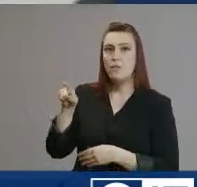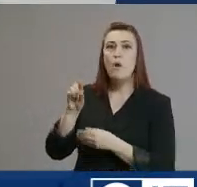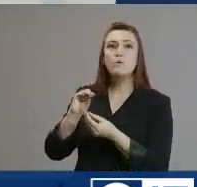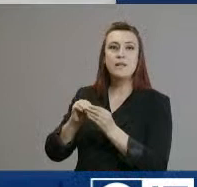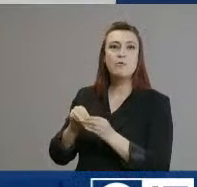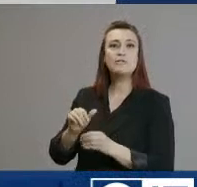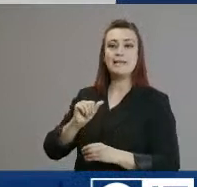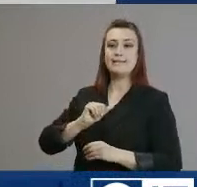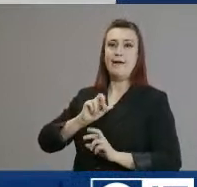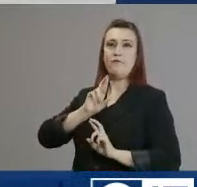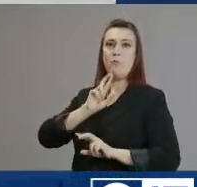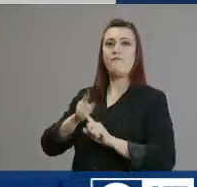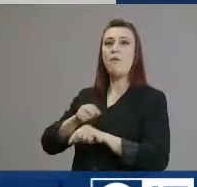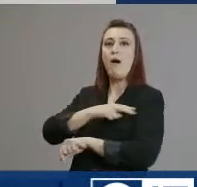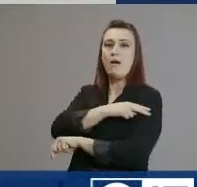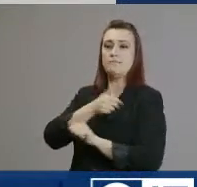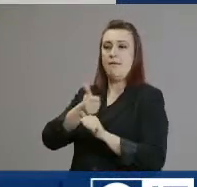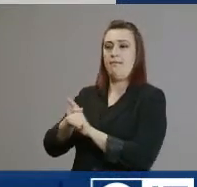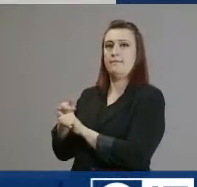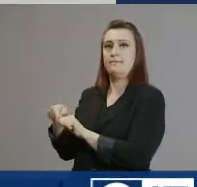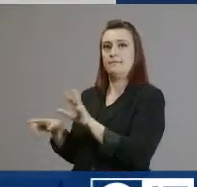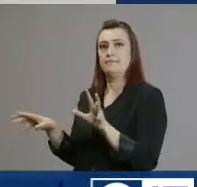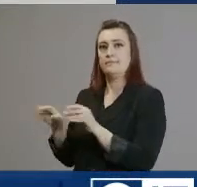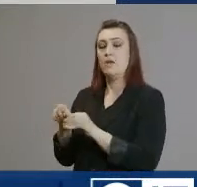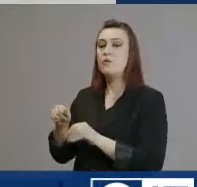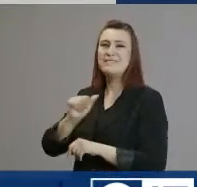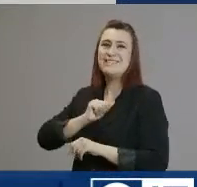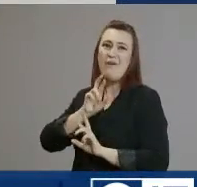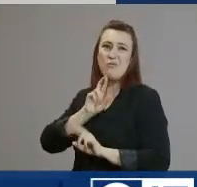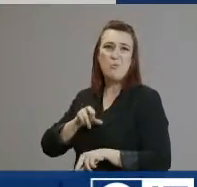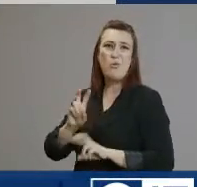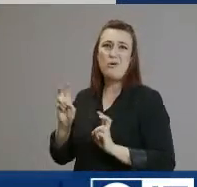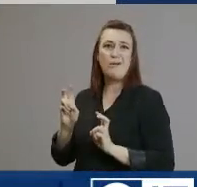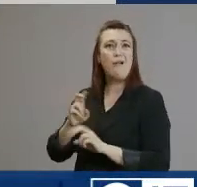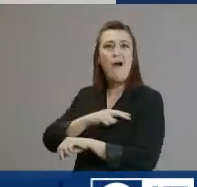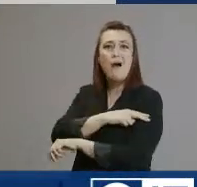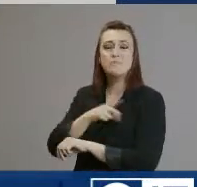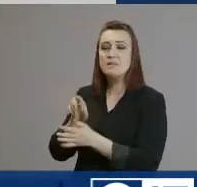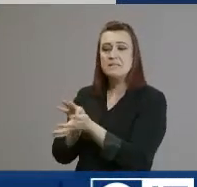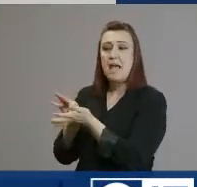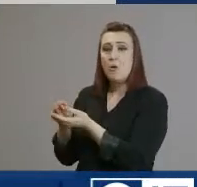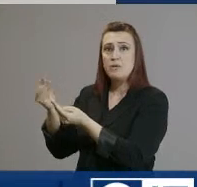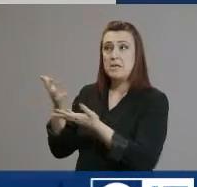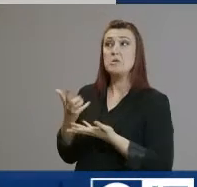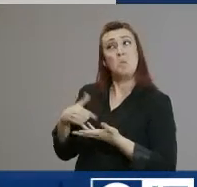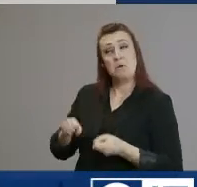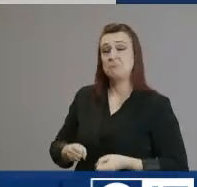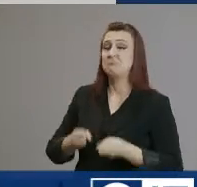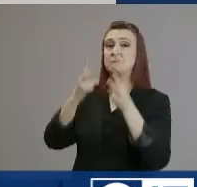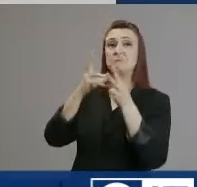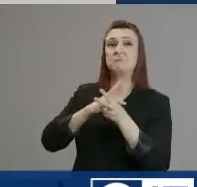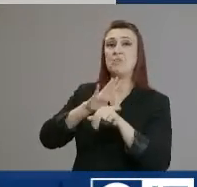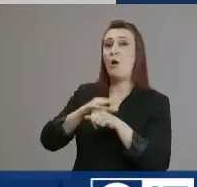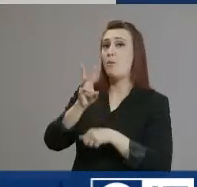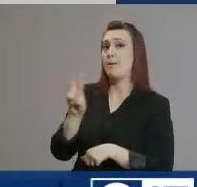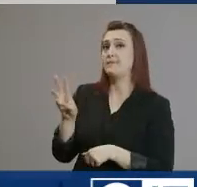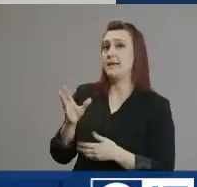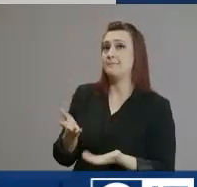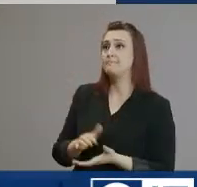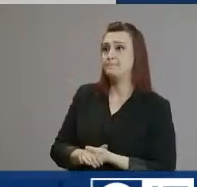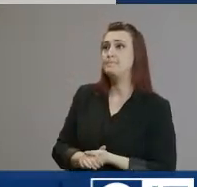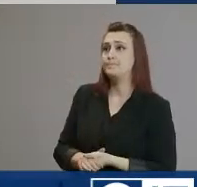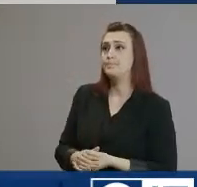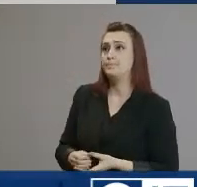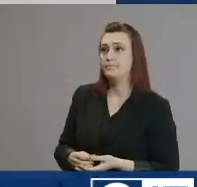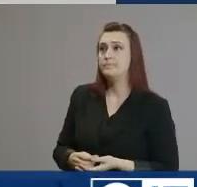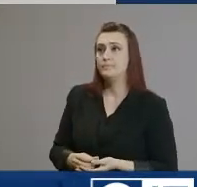hospitals, so those are a self-report, and we take those from the hospital and upload them to our our website. And if you don't mind